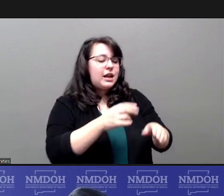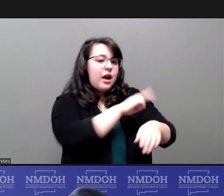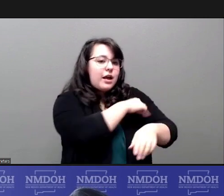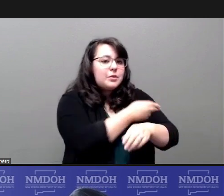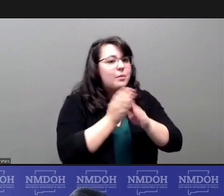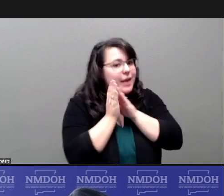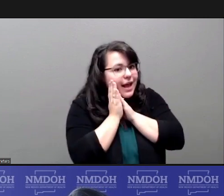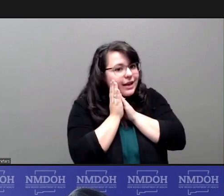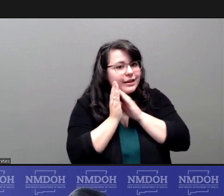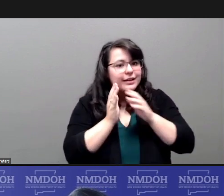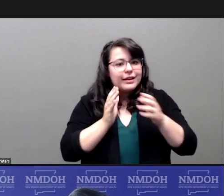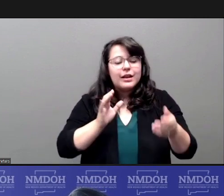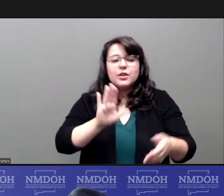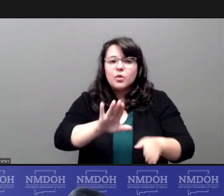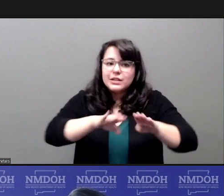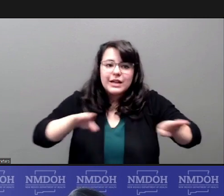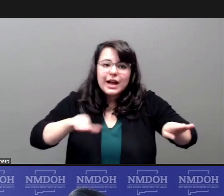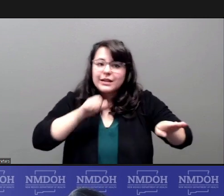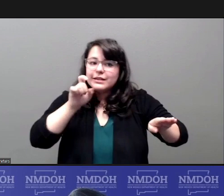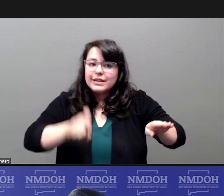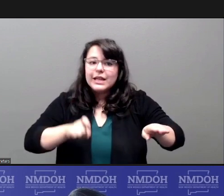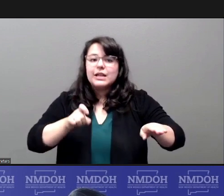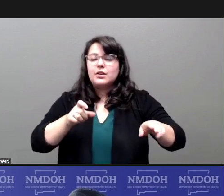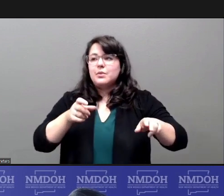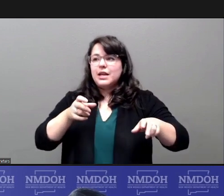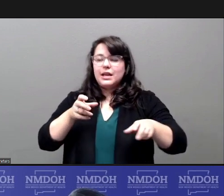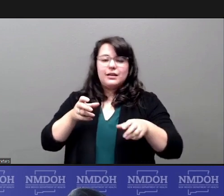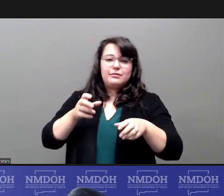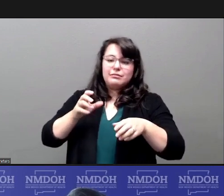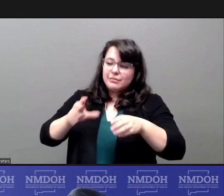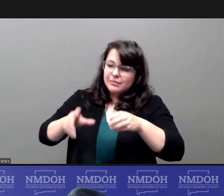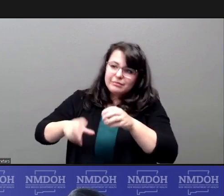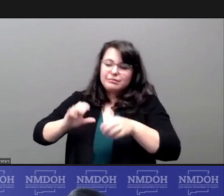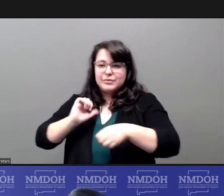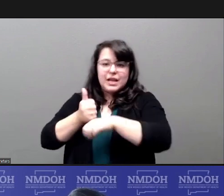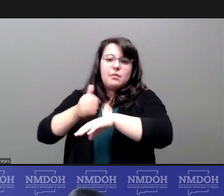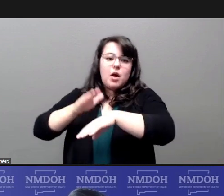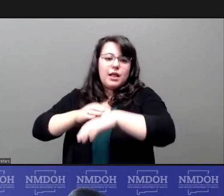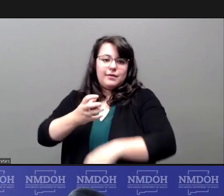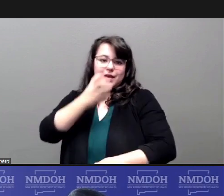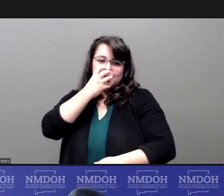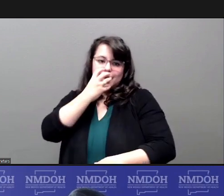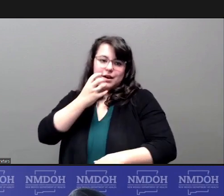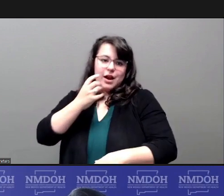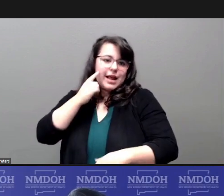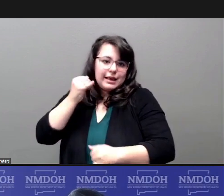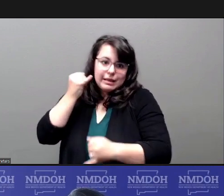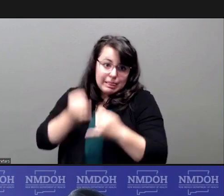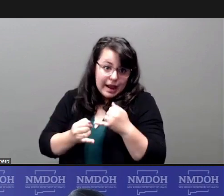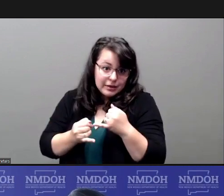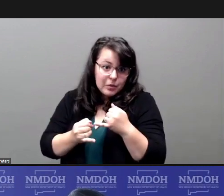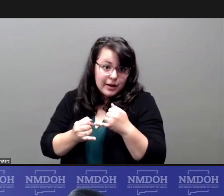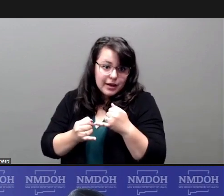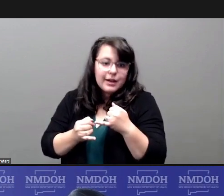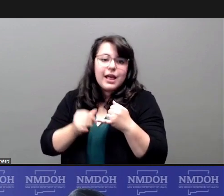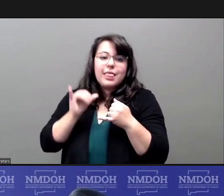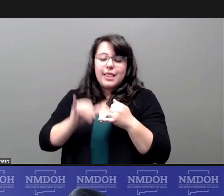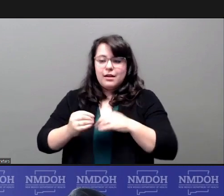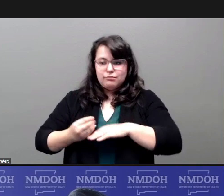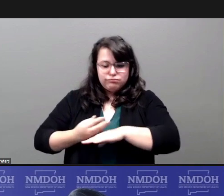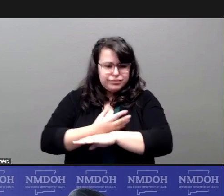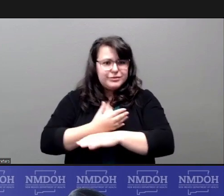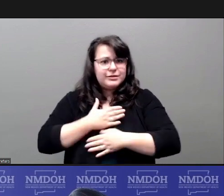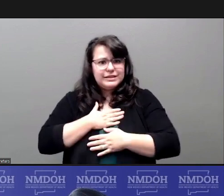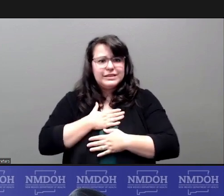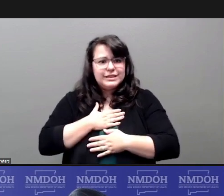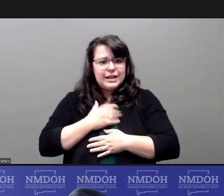your child doesn't need to be put on a ventilator. And I think that last one particularly certainly gives me chills when I think